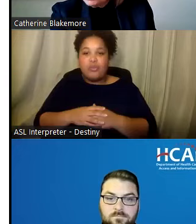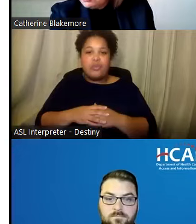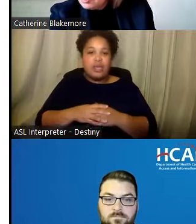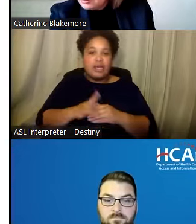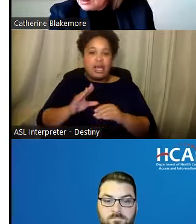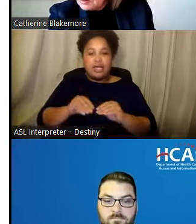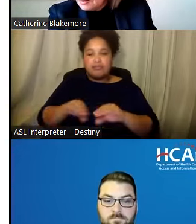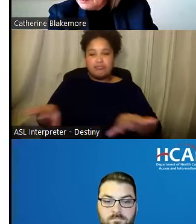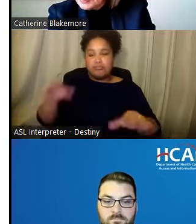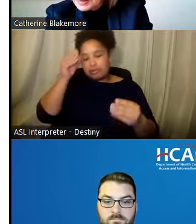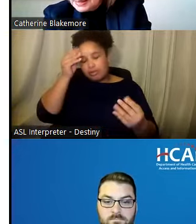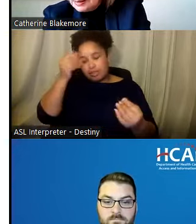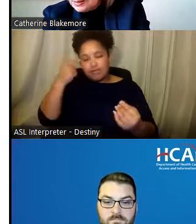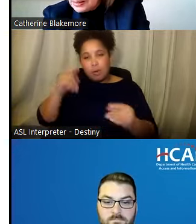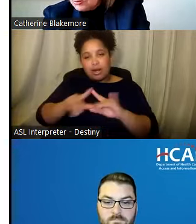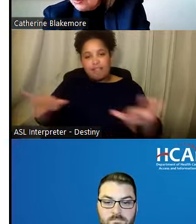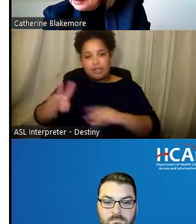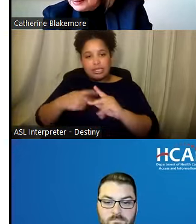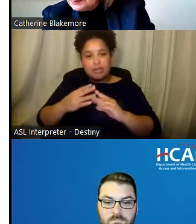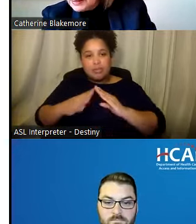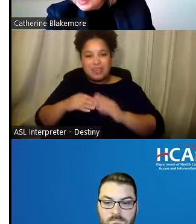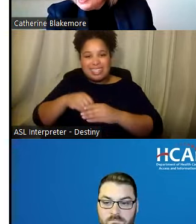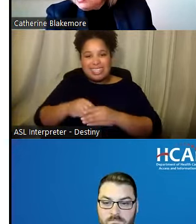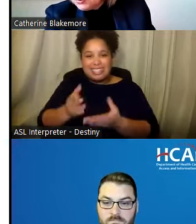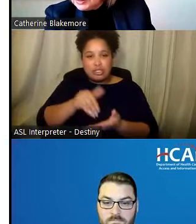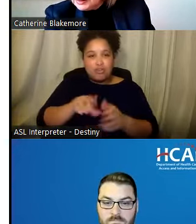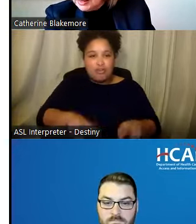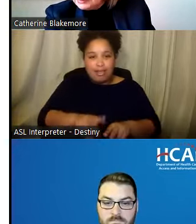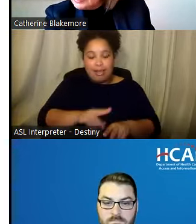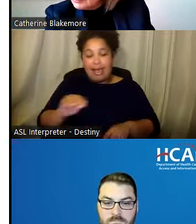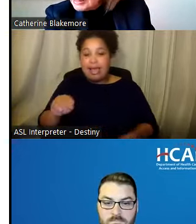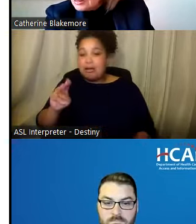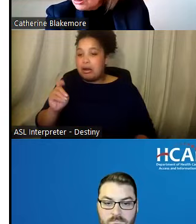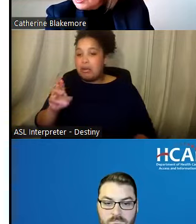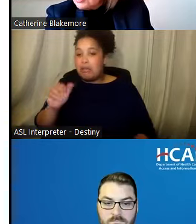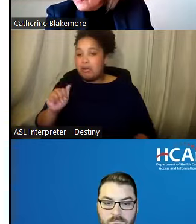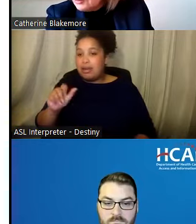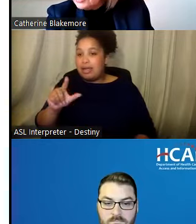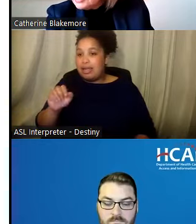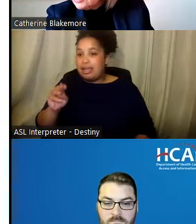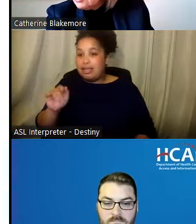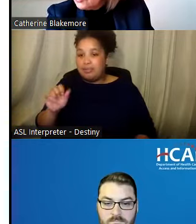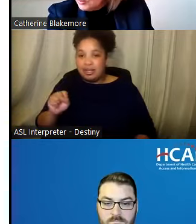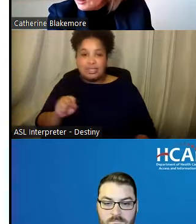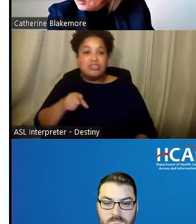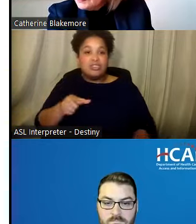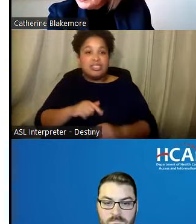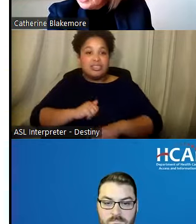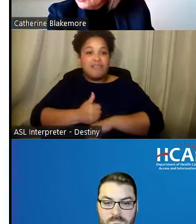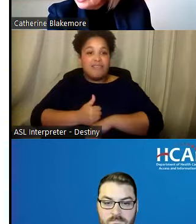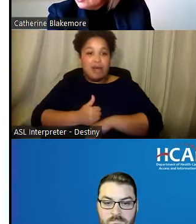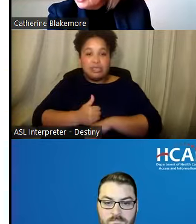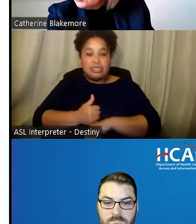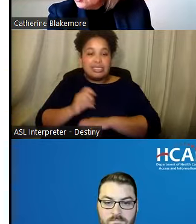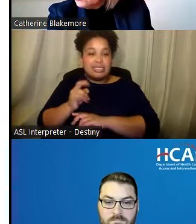to diverse communities in the Central Valley. And Maria Lemus, who is the founding executive director